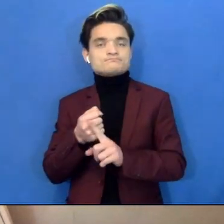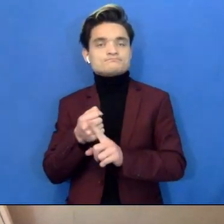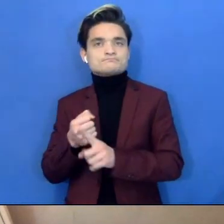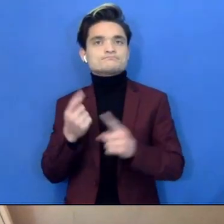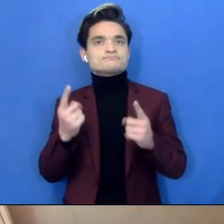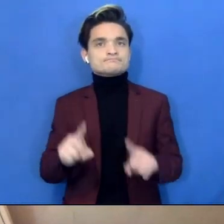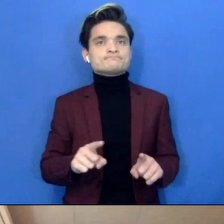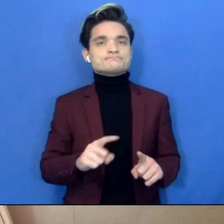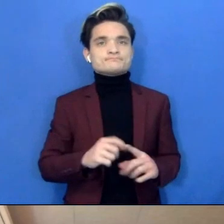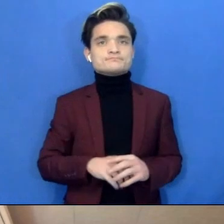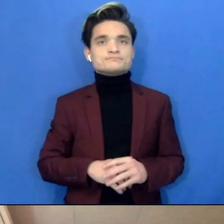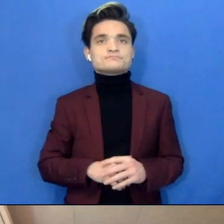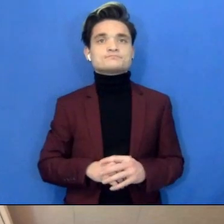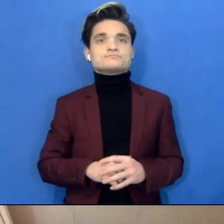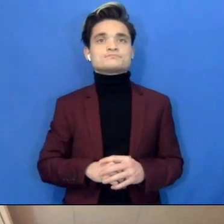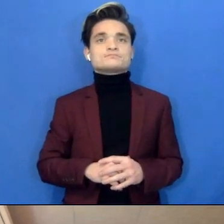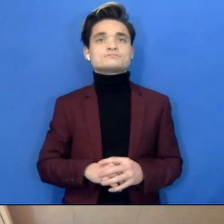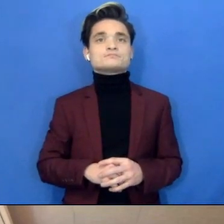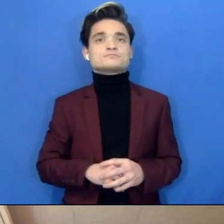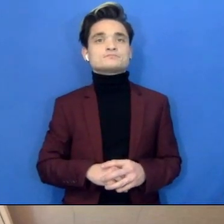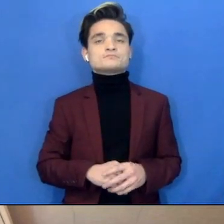brought me to try to